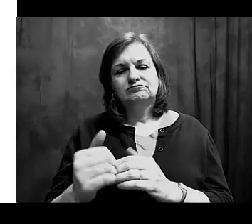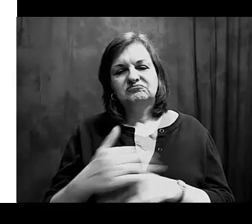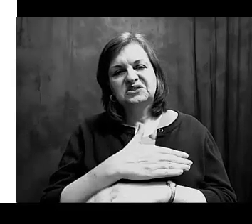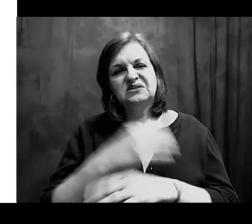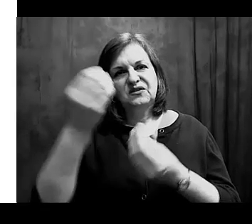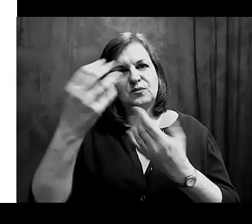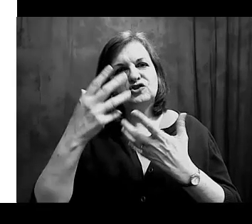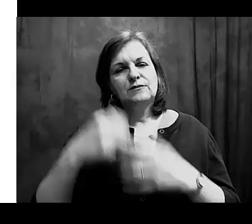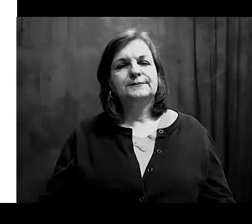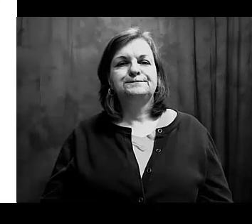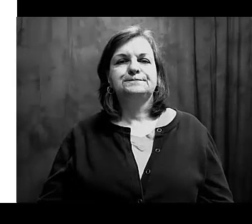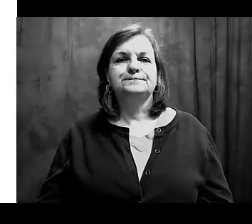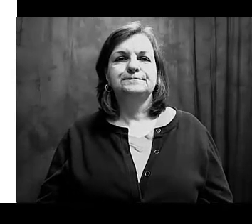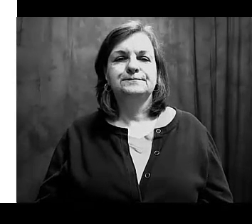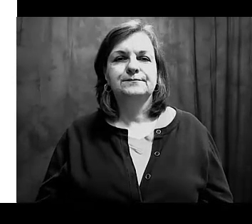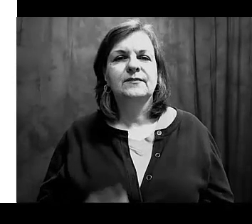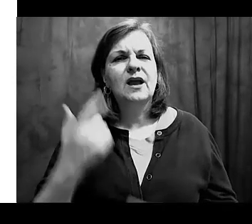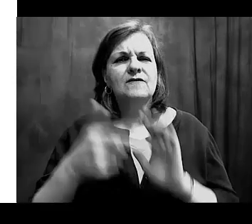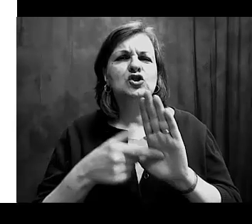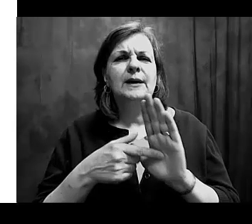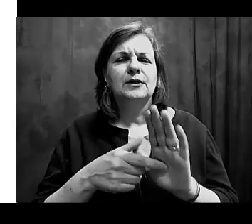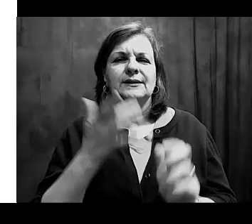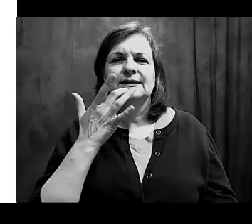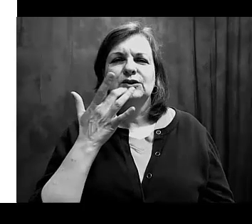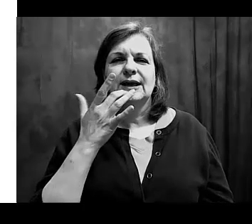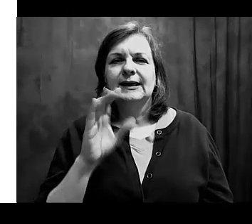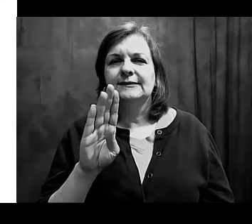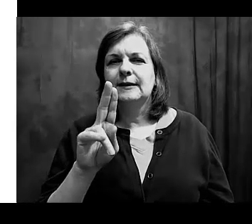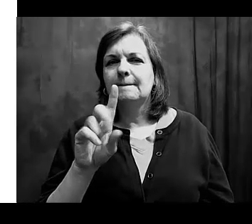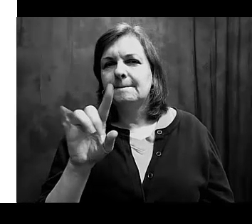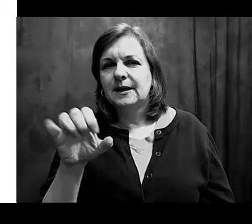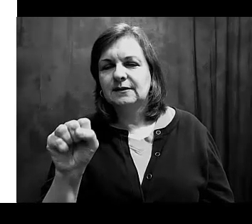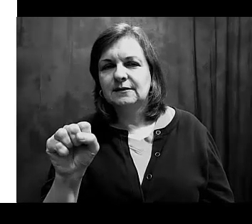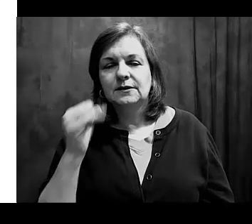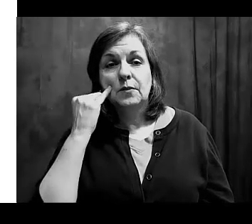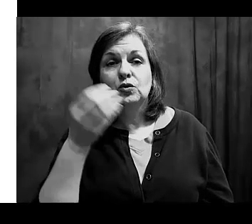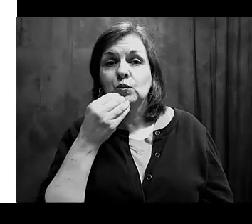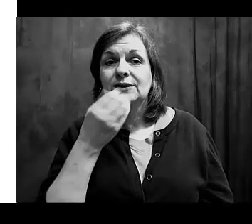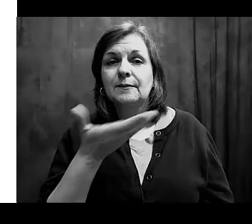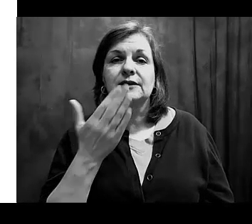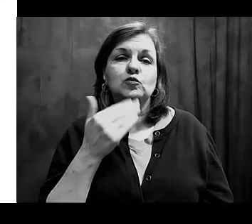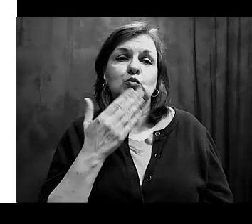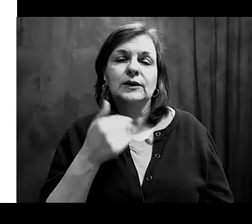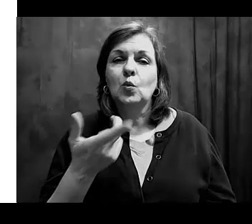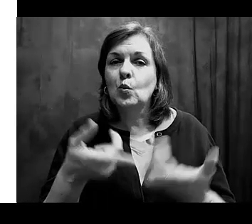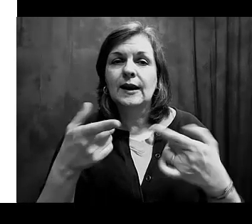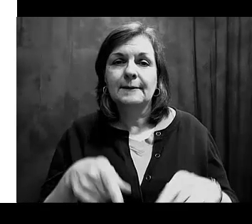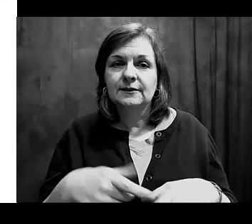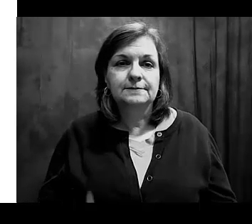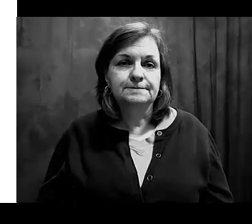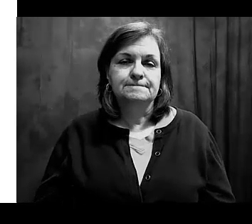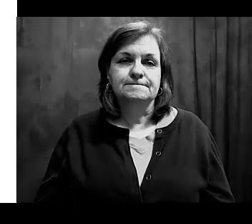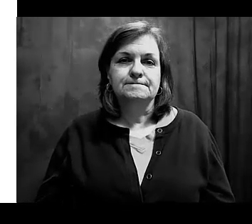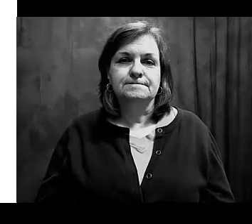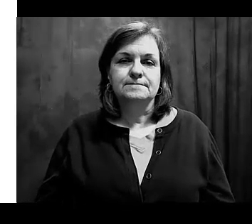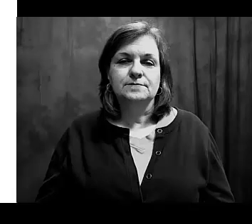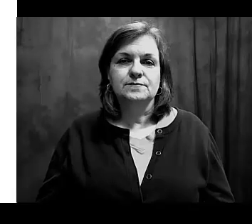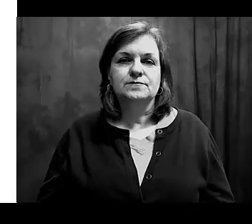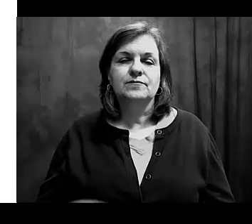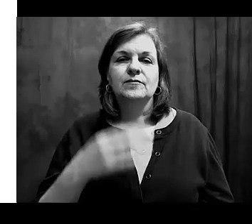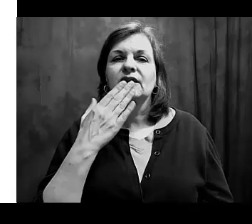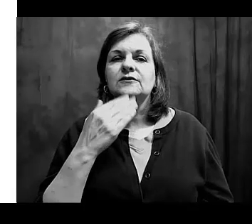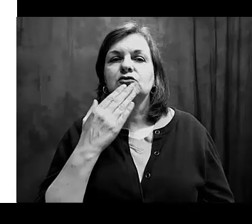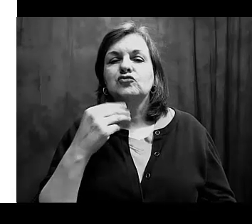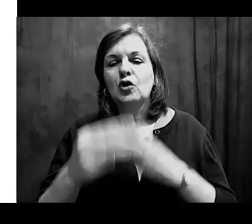to your brain to process and deal with. Now, sensory receptors, the receptor